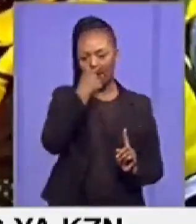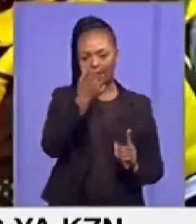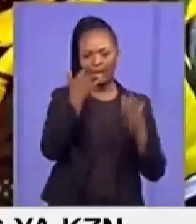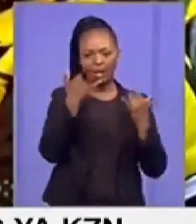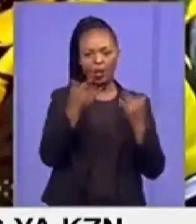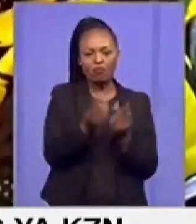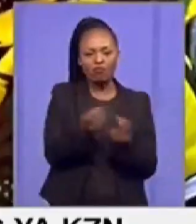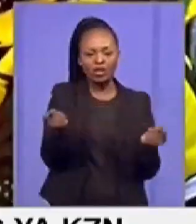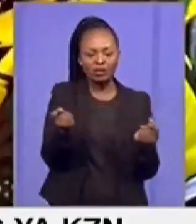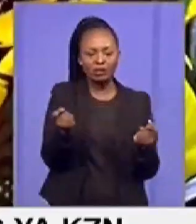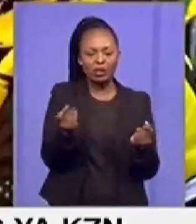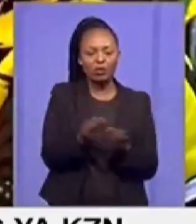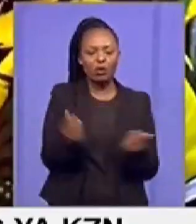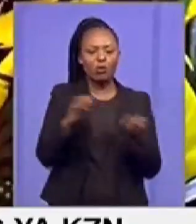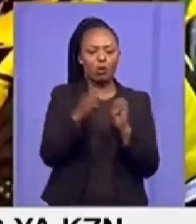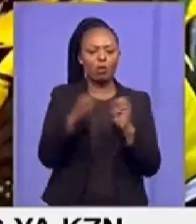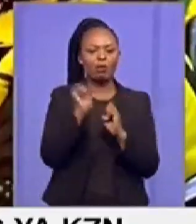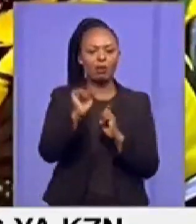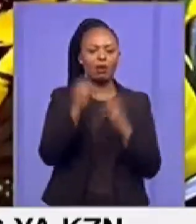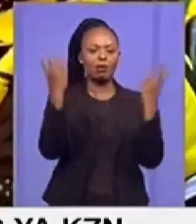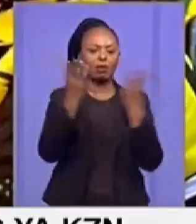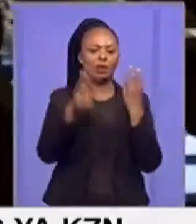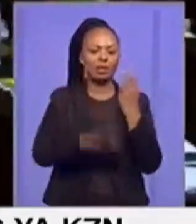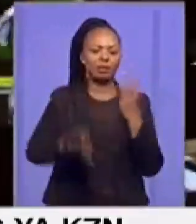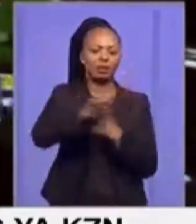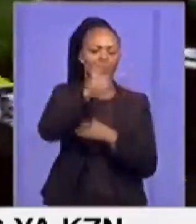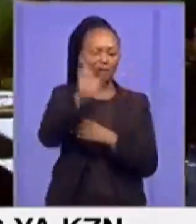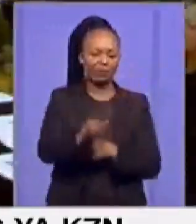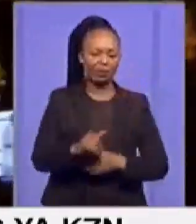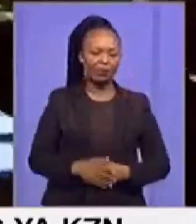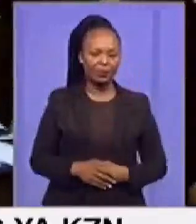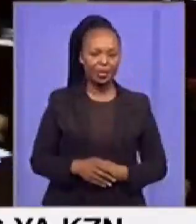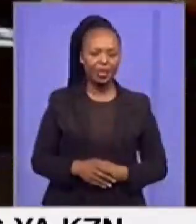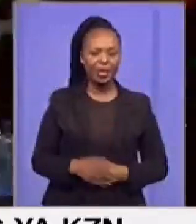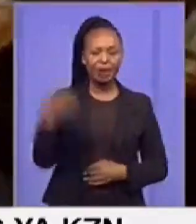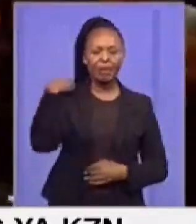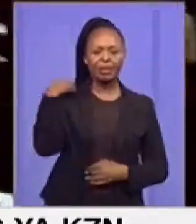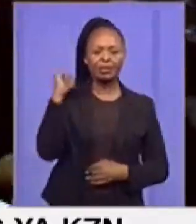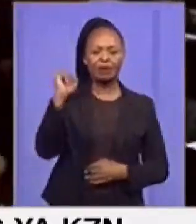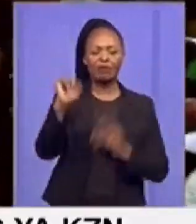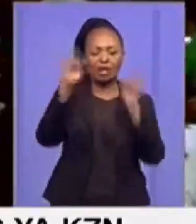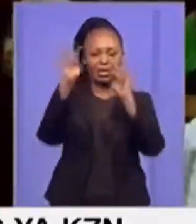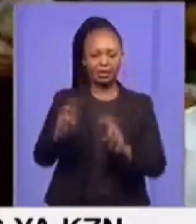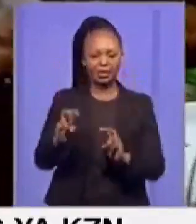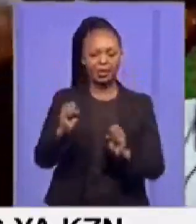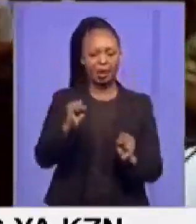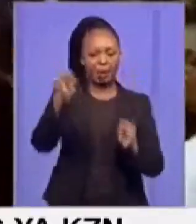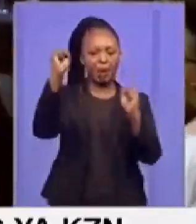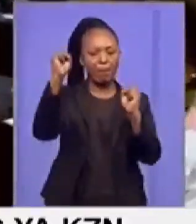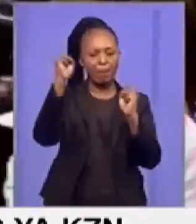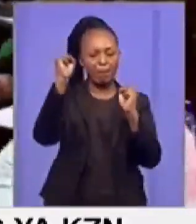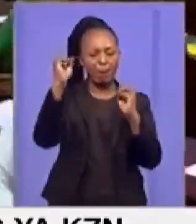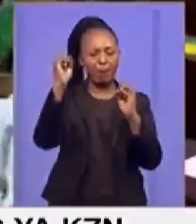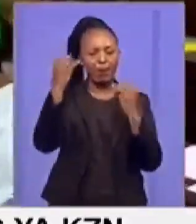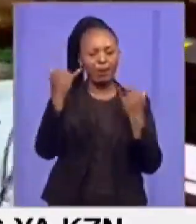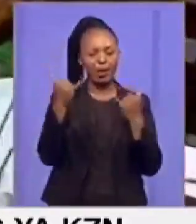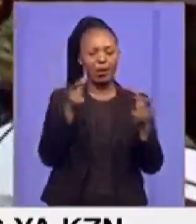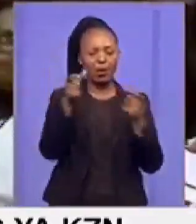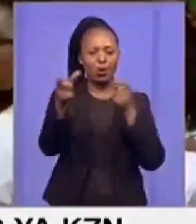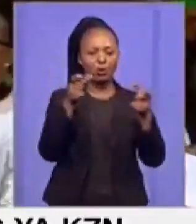rarolla mathata ao baahi ba tobaneng le ona. Letona ditabeng tsa motlakase le tla boela le be le matla a ho